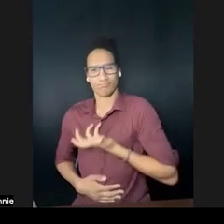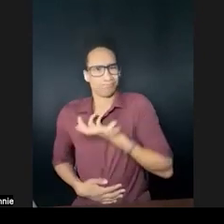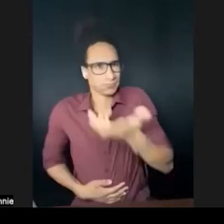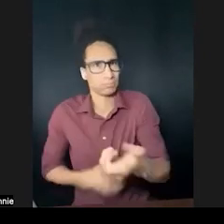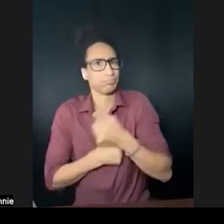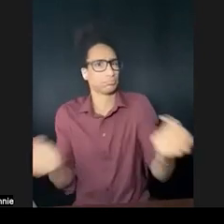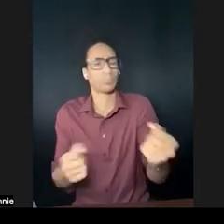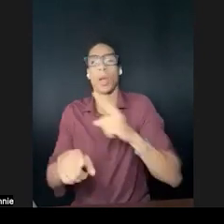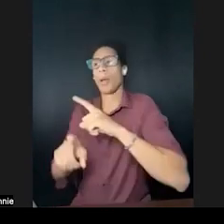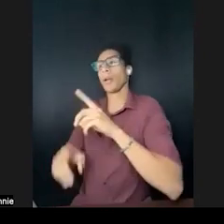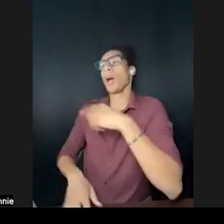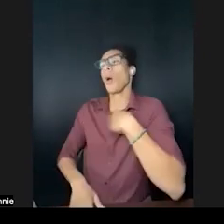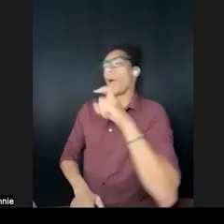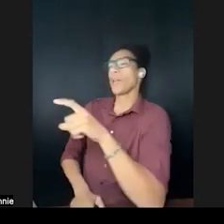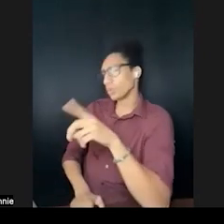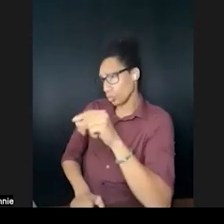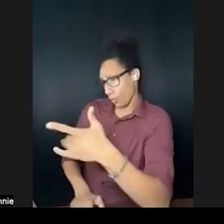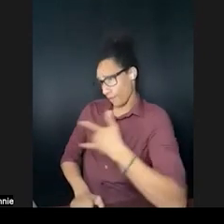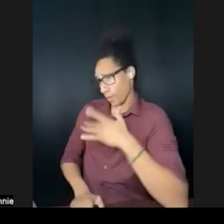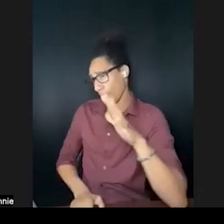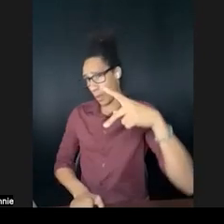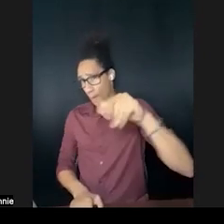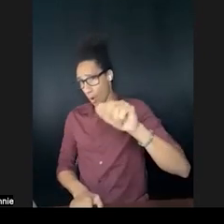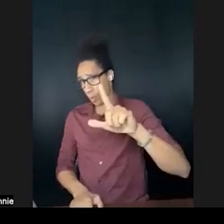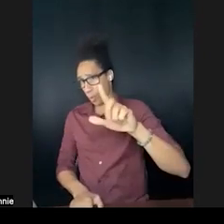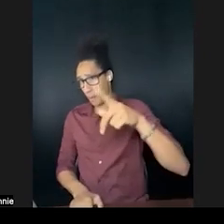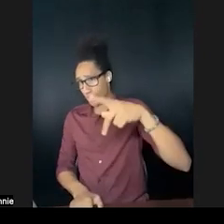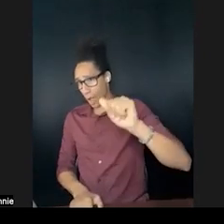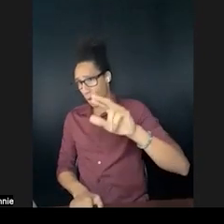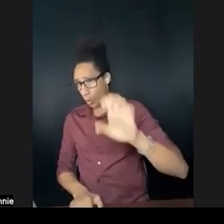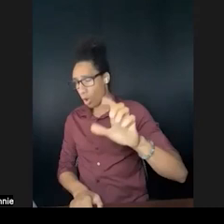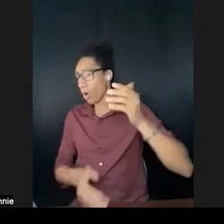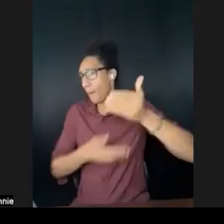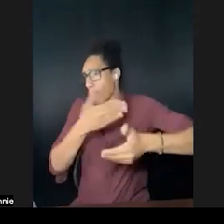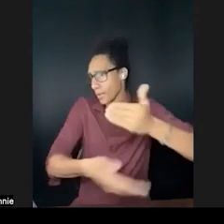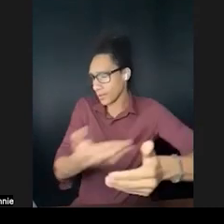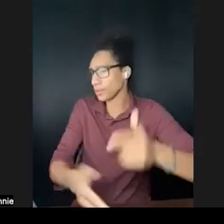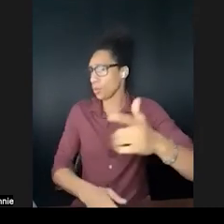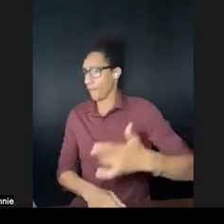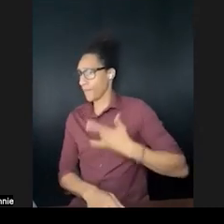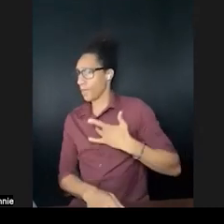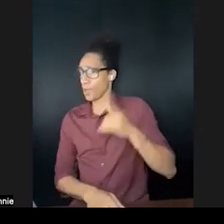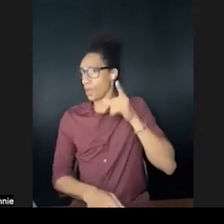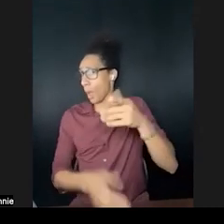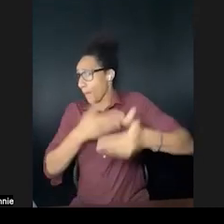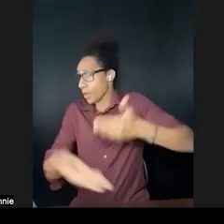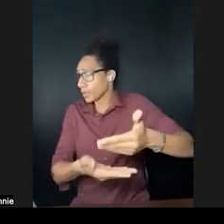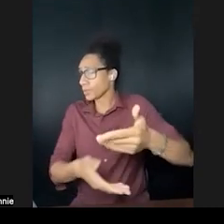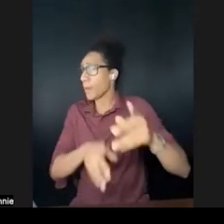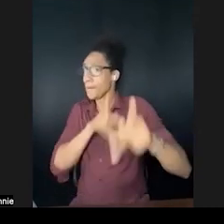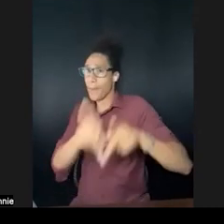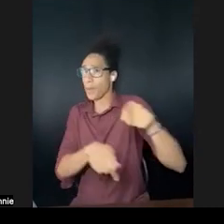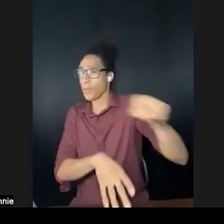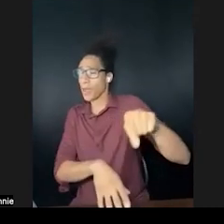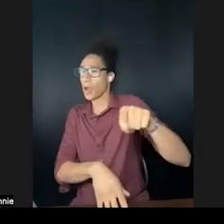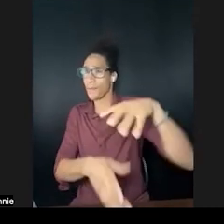Do you feel that the parole process because it's a part of our justice system. The parole process is not about a restorative